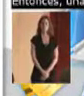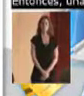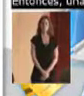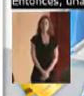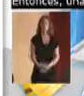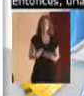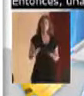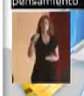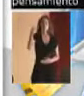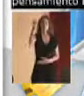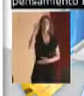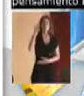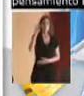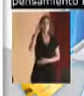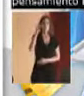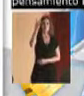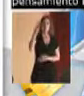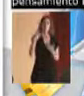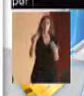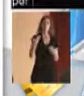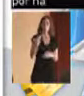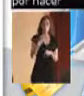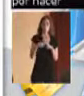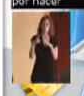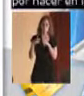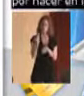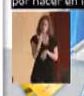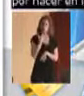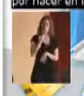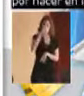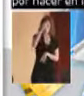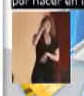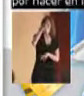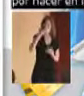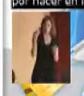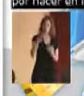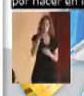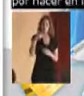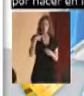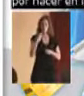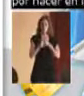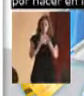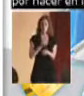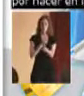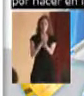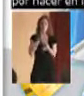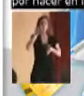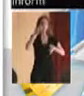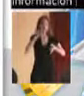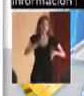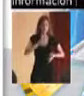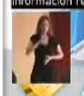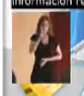Well, one first approach is that there is still a lot to do in